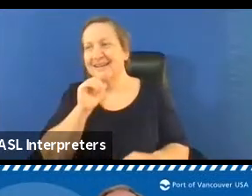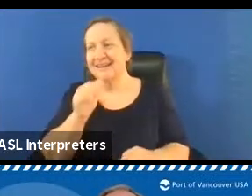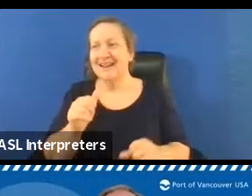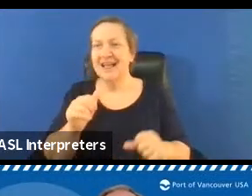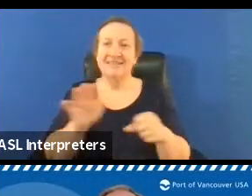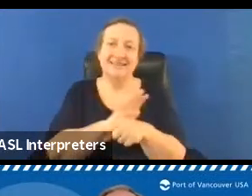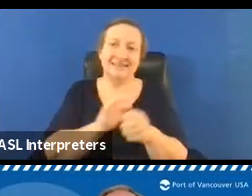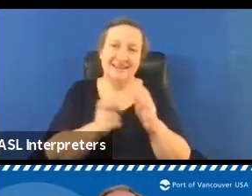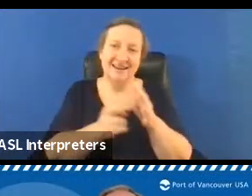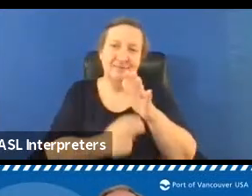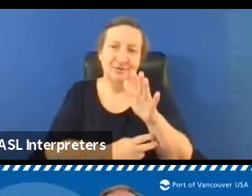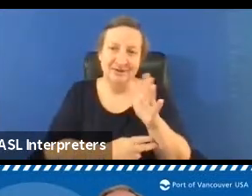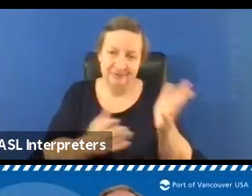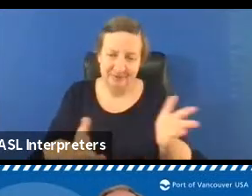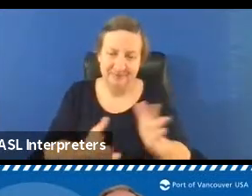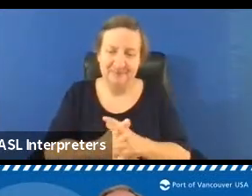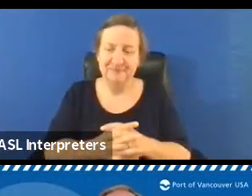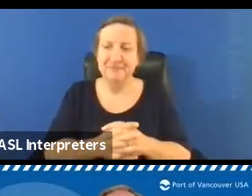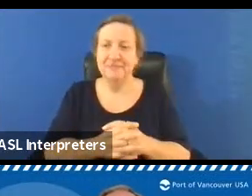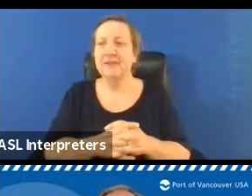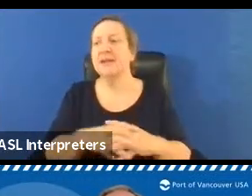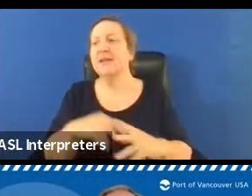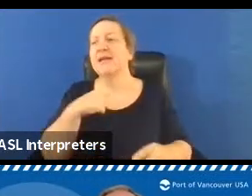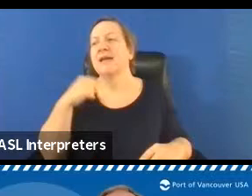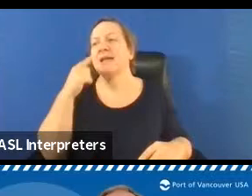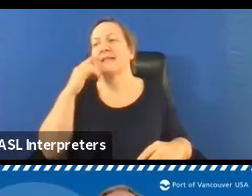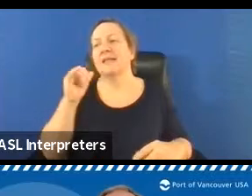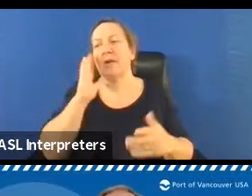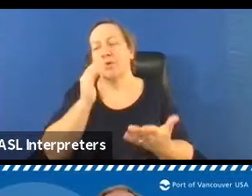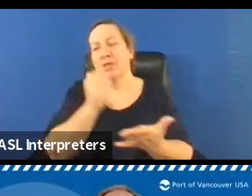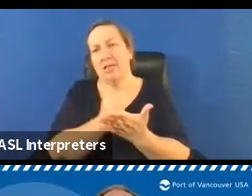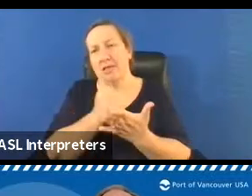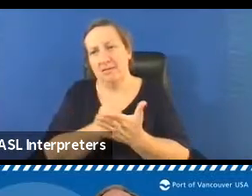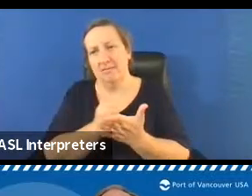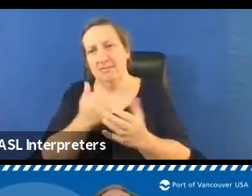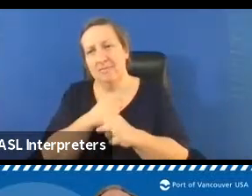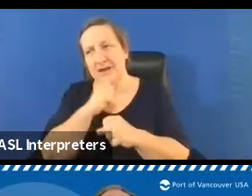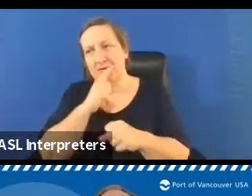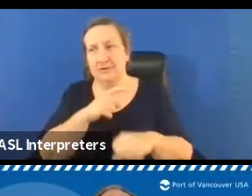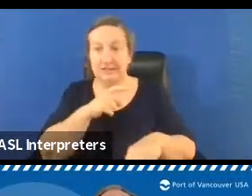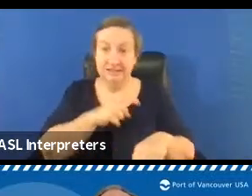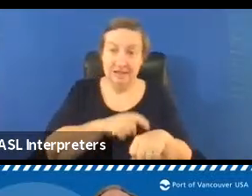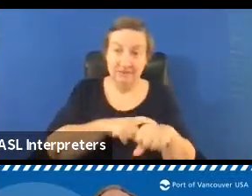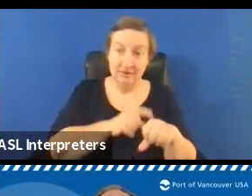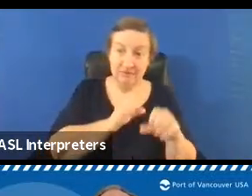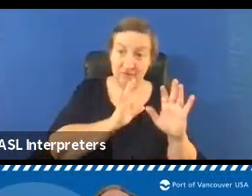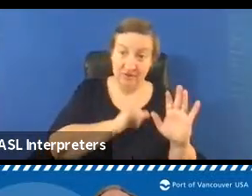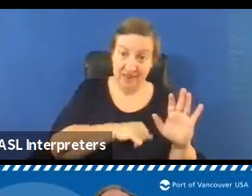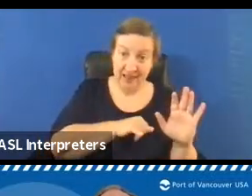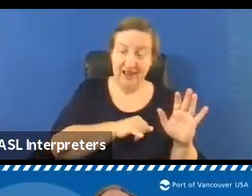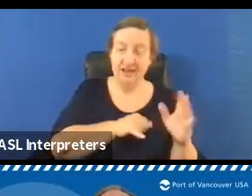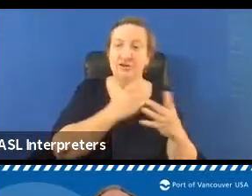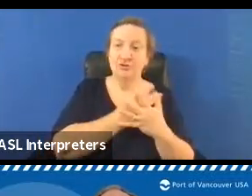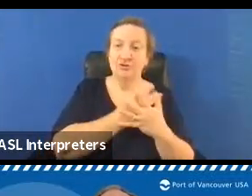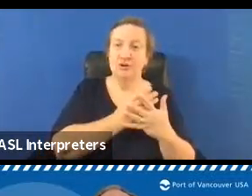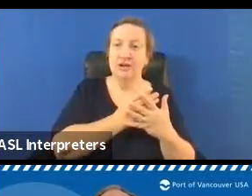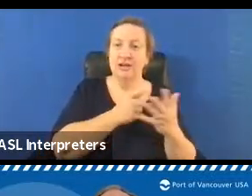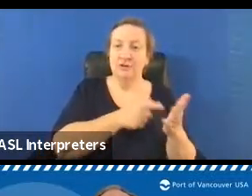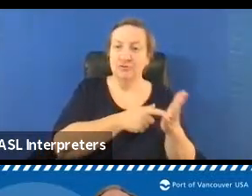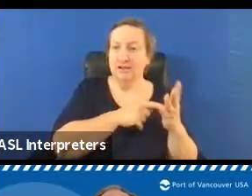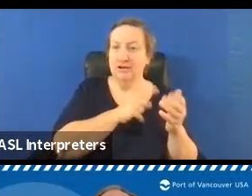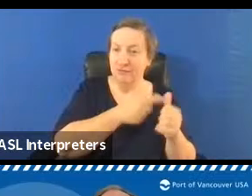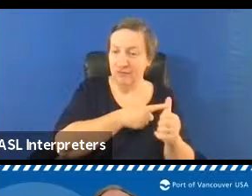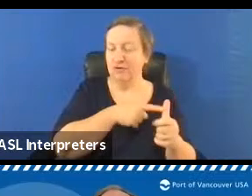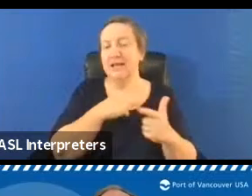bridge. I think that'll help. So I just want to make sure that the timing on that is screening criteria first and